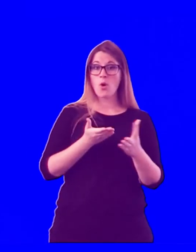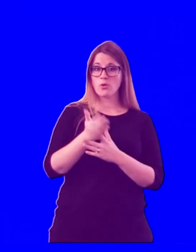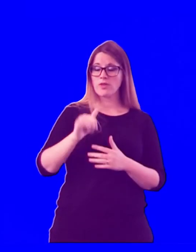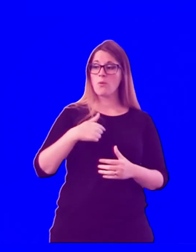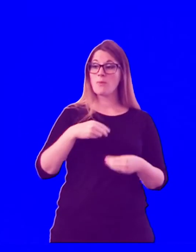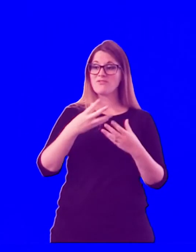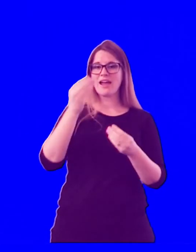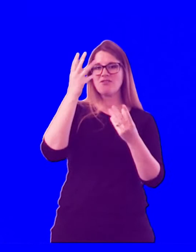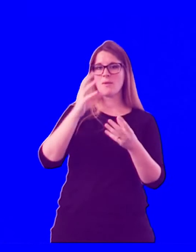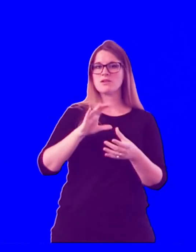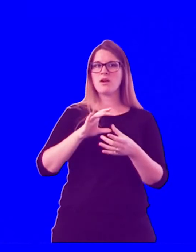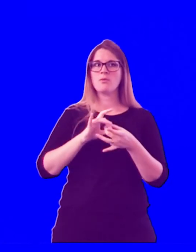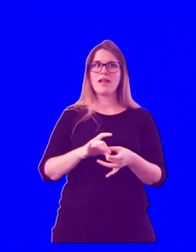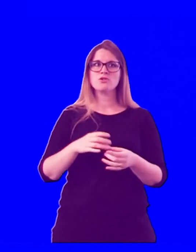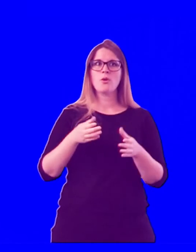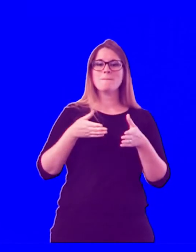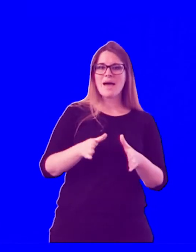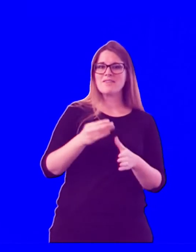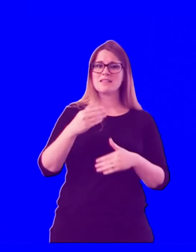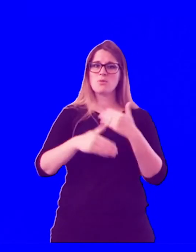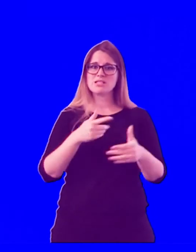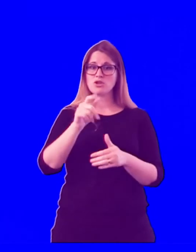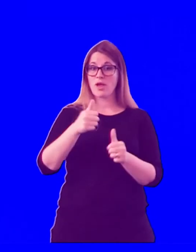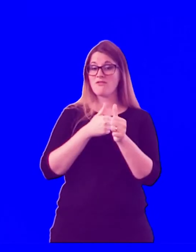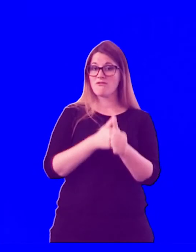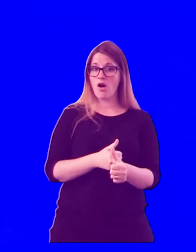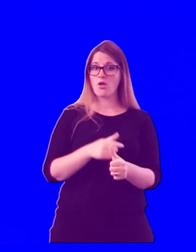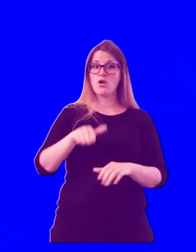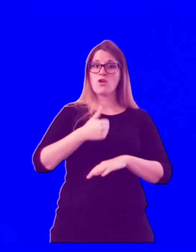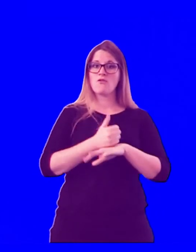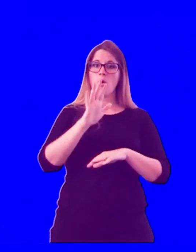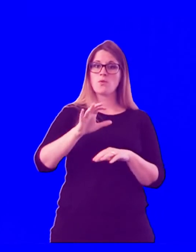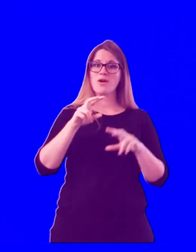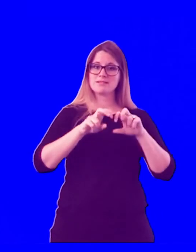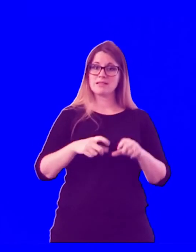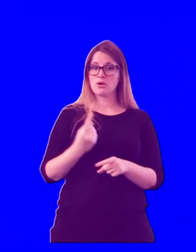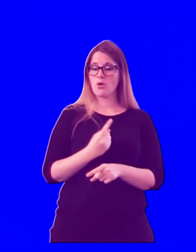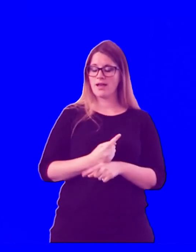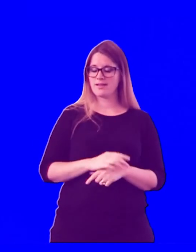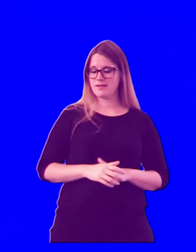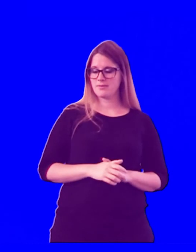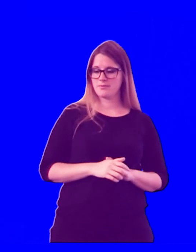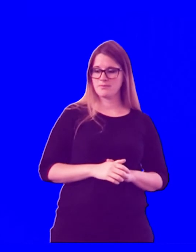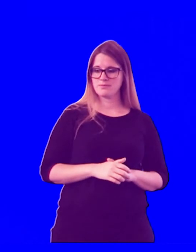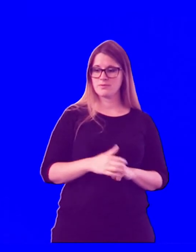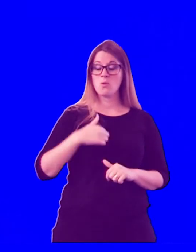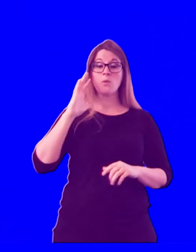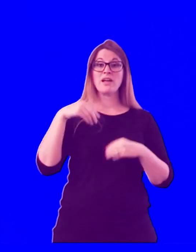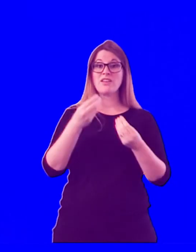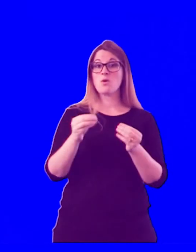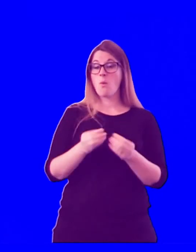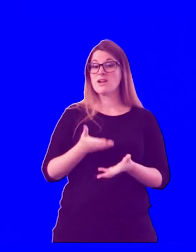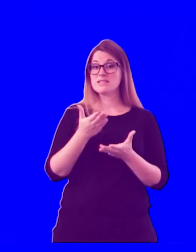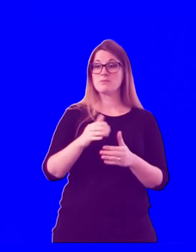that, we've also provided some information on methods and procedures that you guys can follow so that you can perform your assessment correctly. We'll give you more